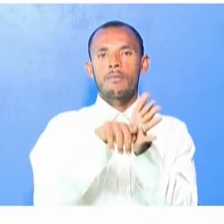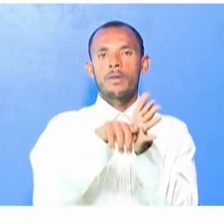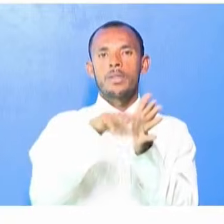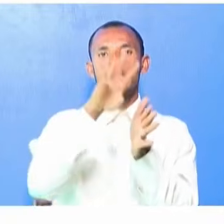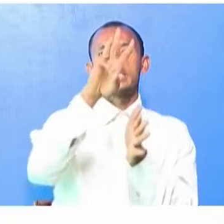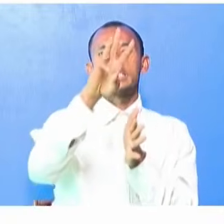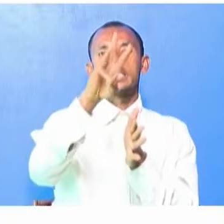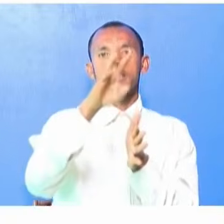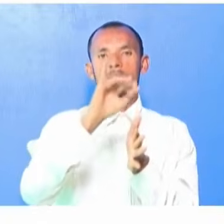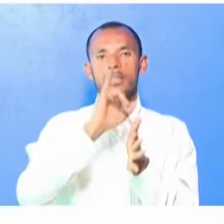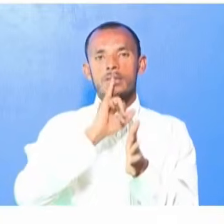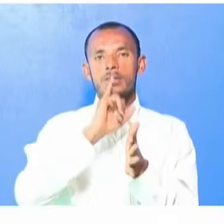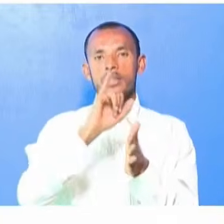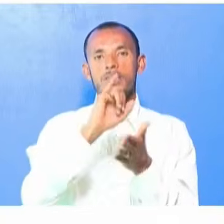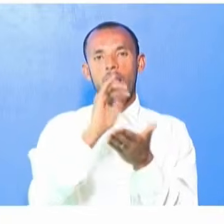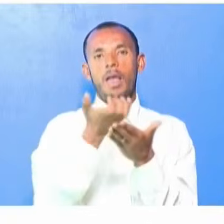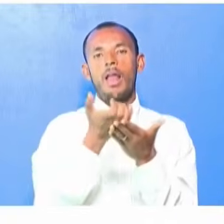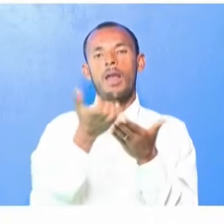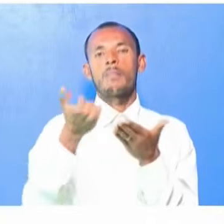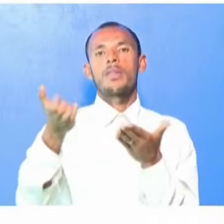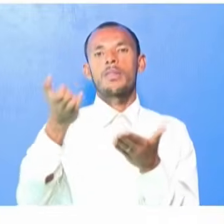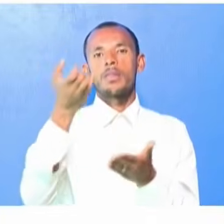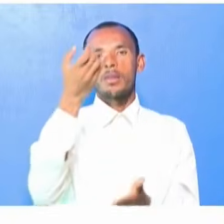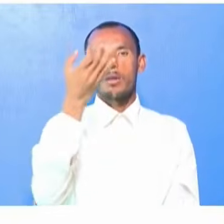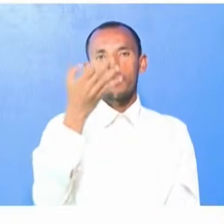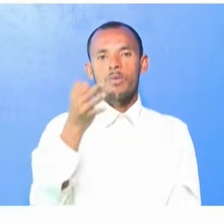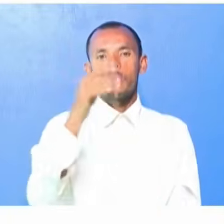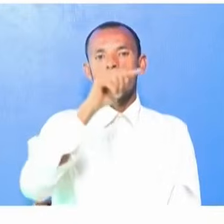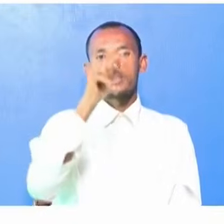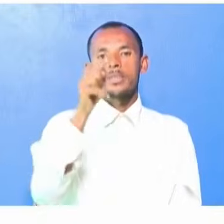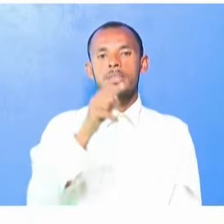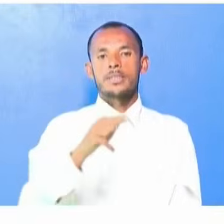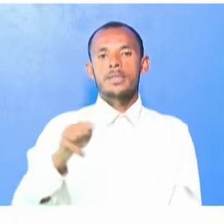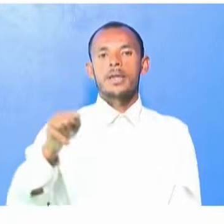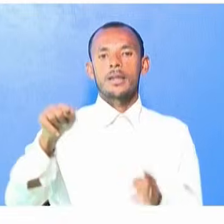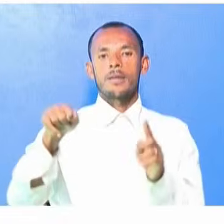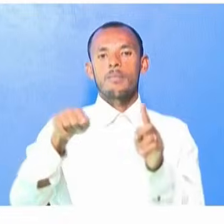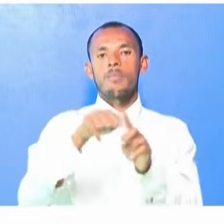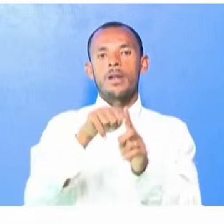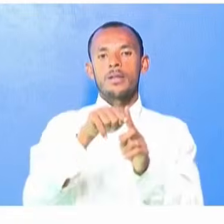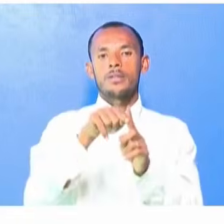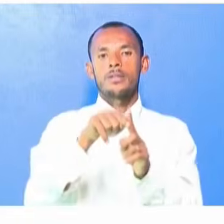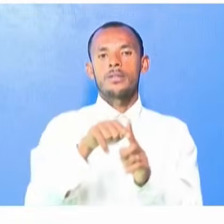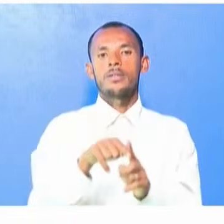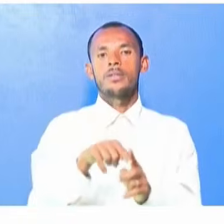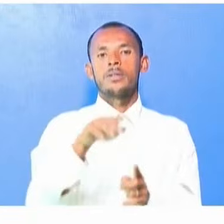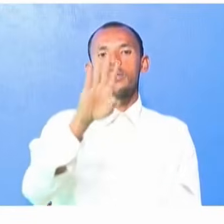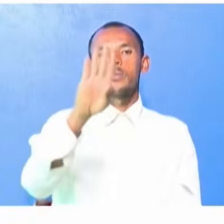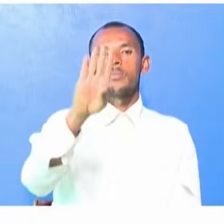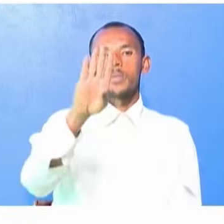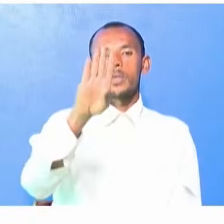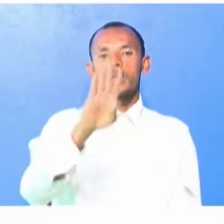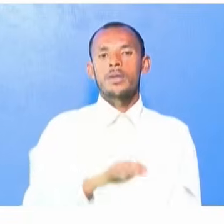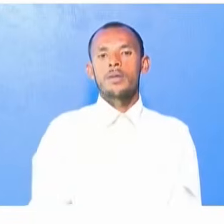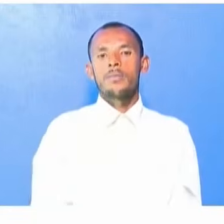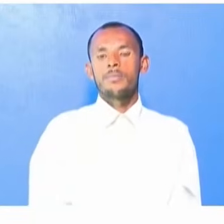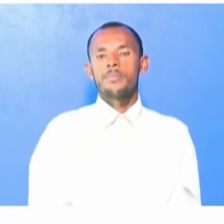-6 is element of Z plus. B,